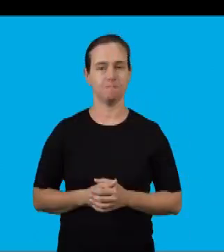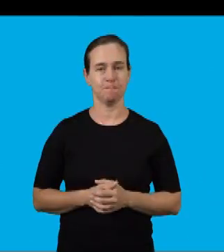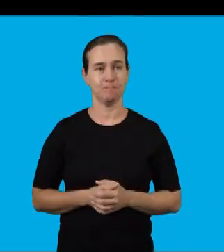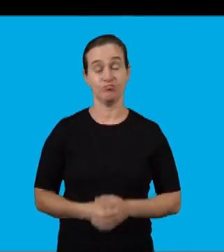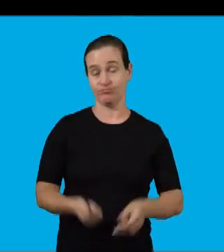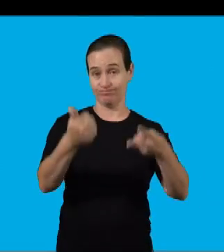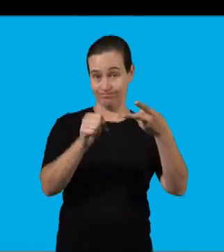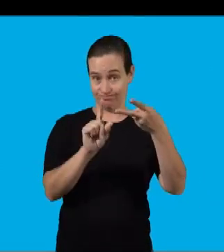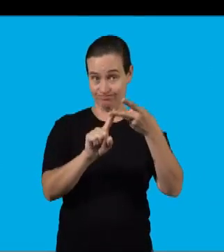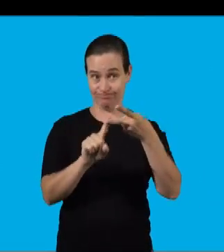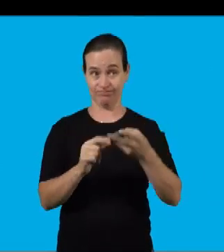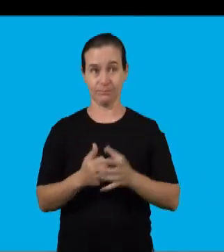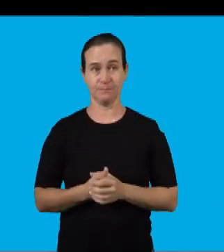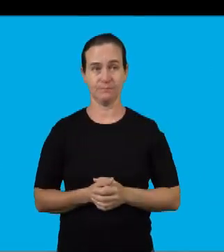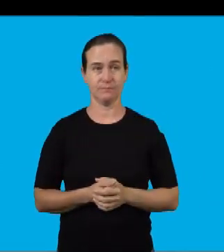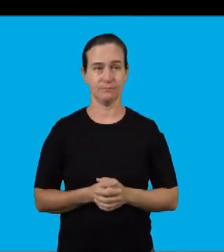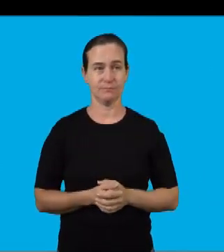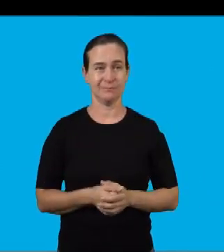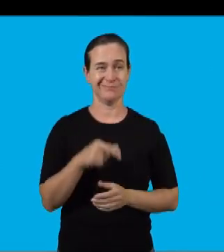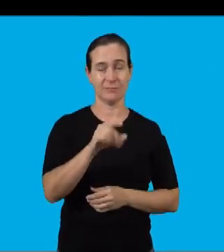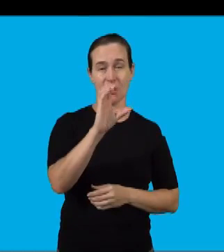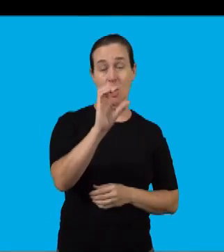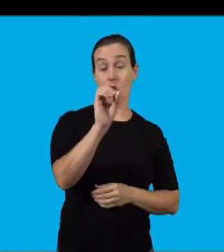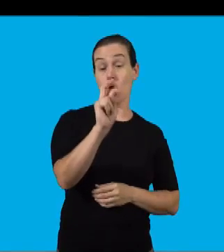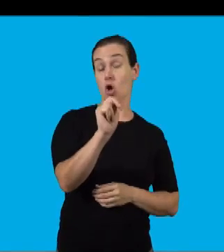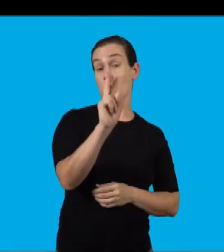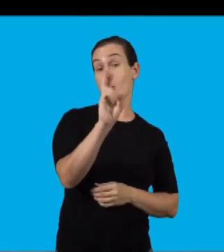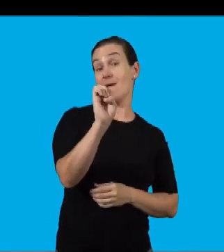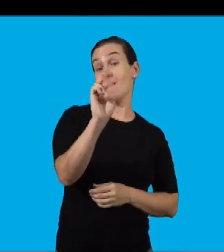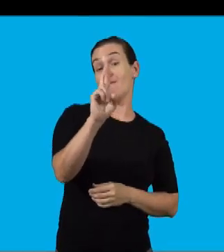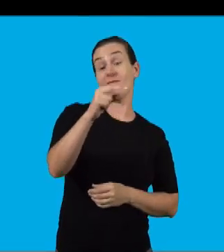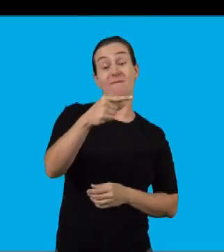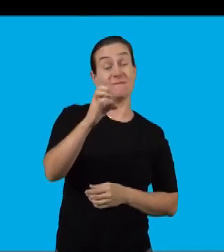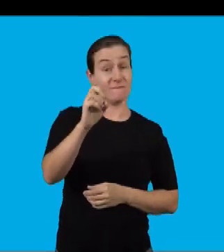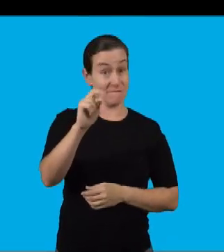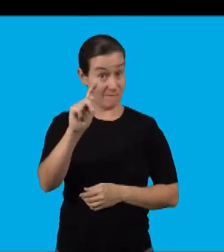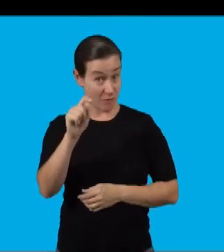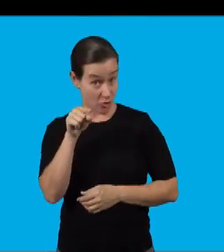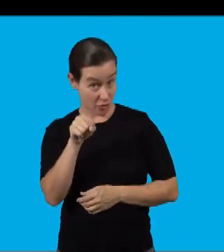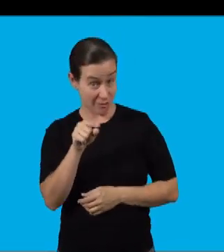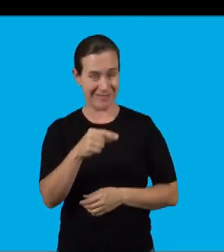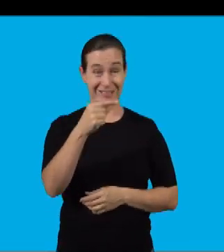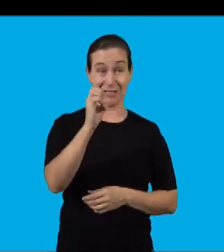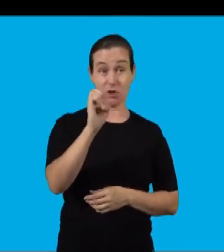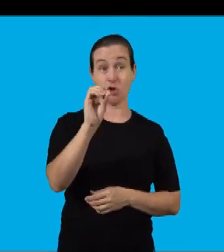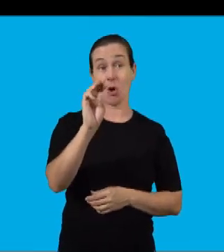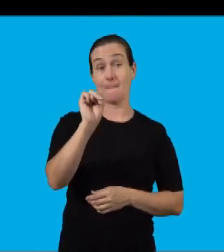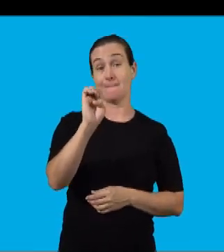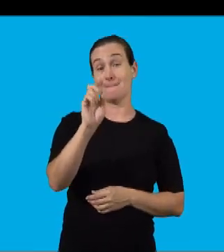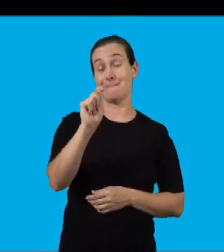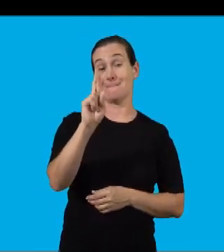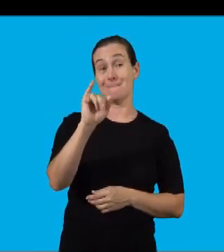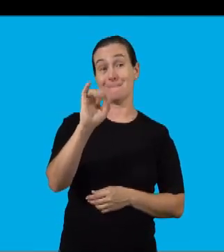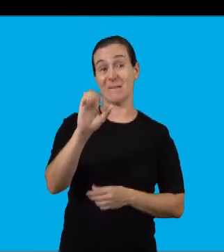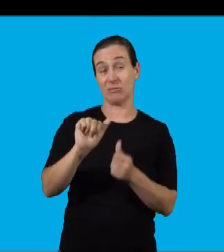4,690. The next question there says, a convergent geometric series consisting of only